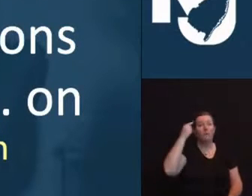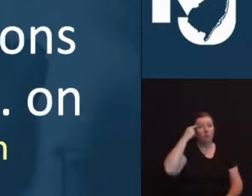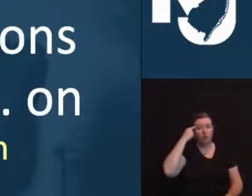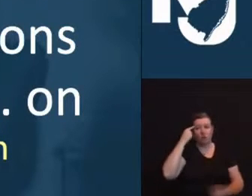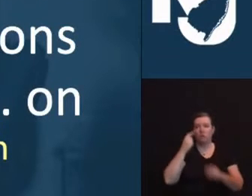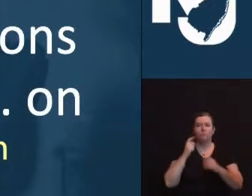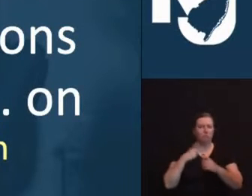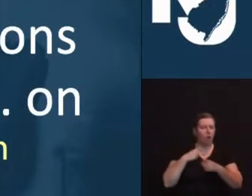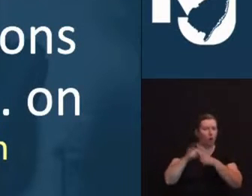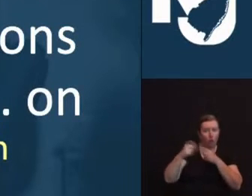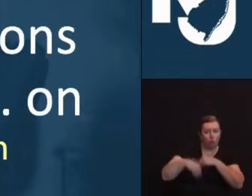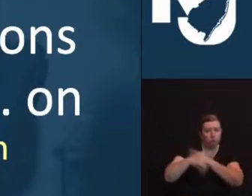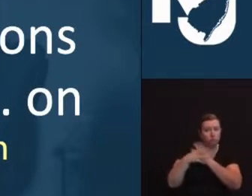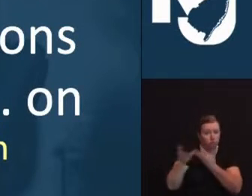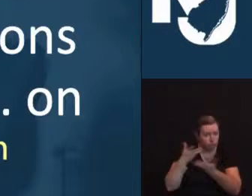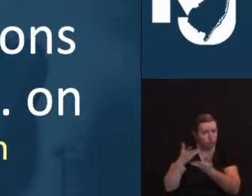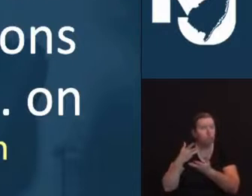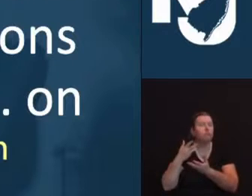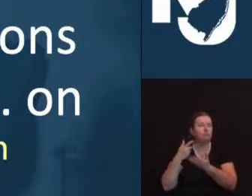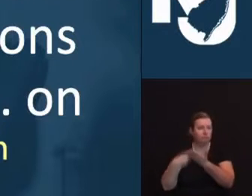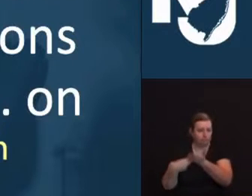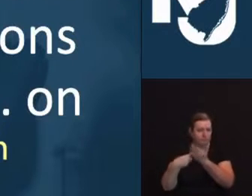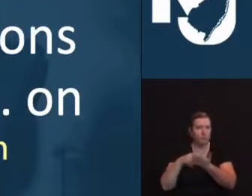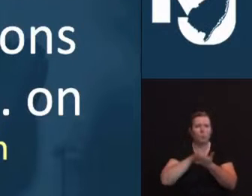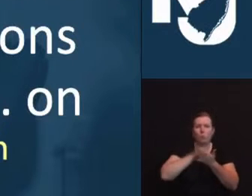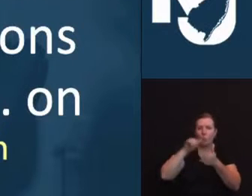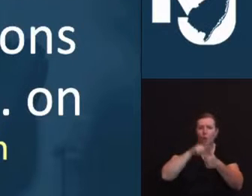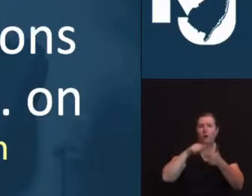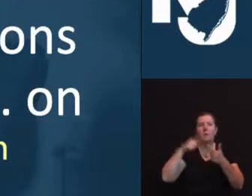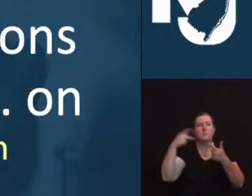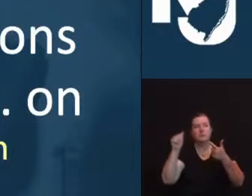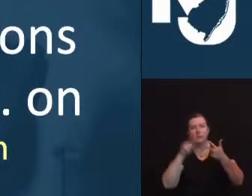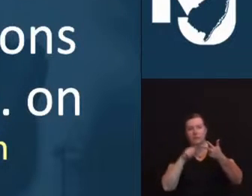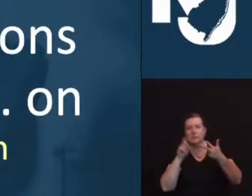with New York, Pennsylvania, Delaware, Connecticut, and myself.